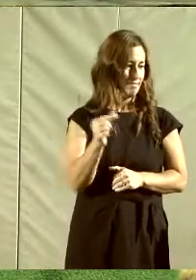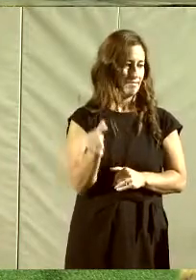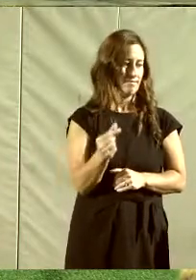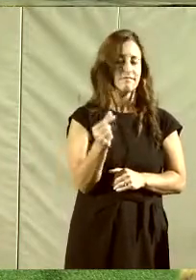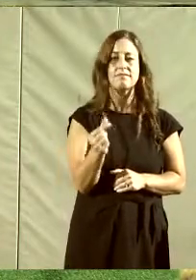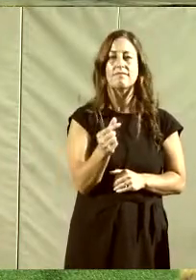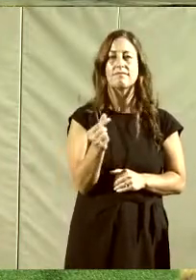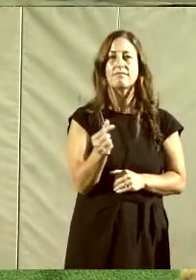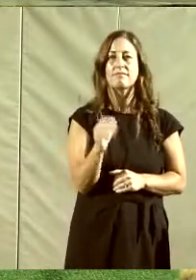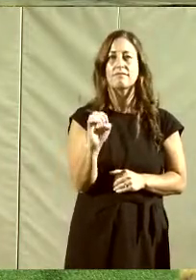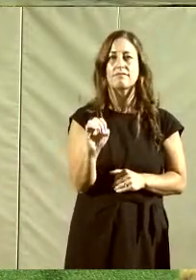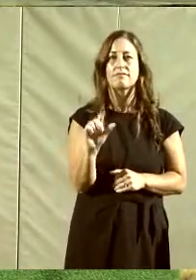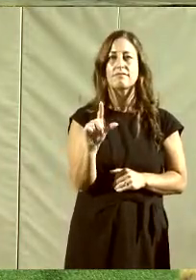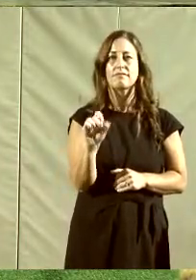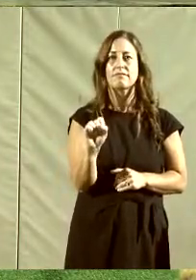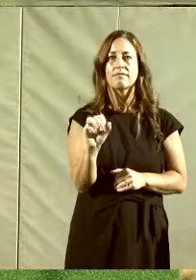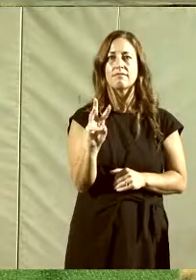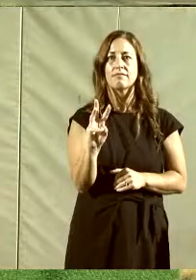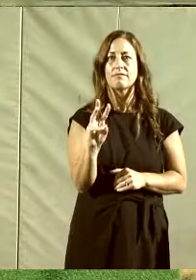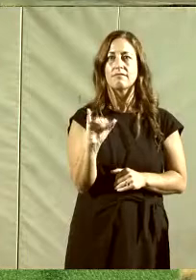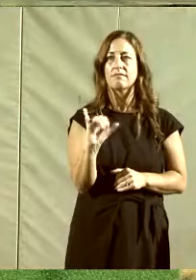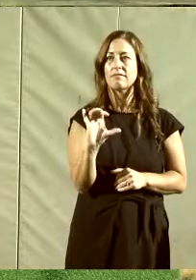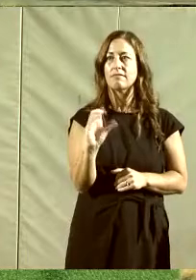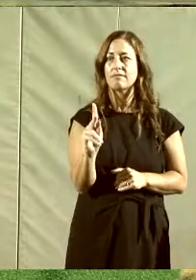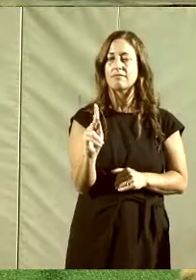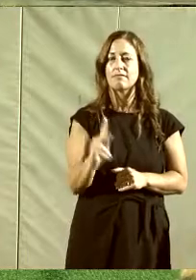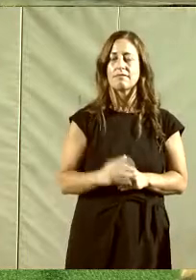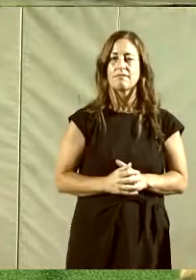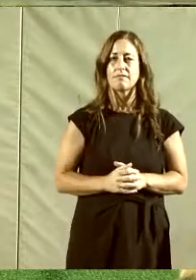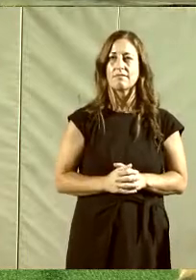Gabrielle Leora Ellswick.